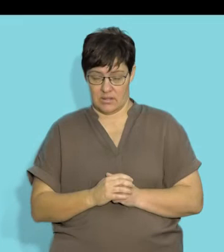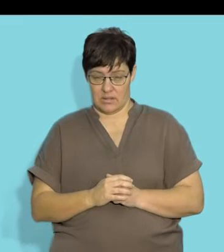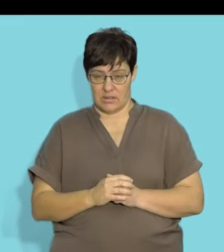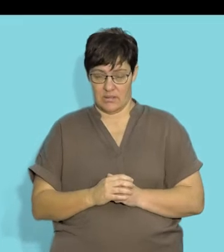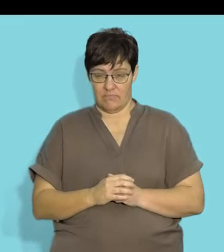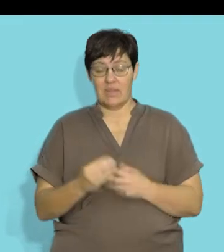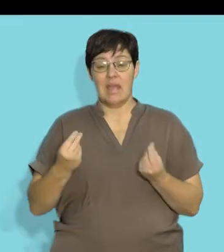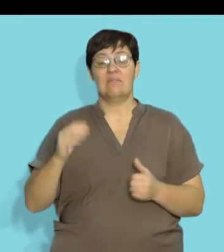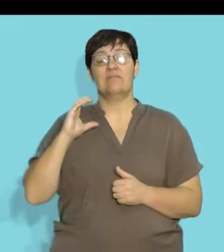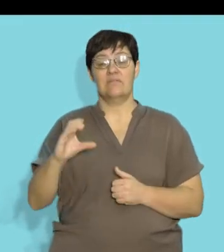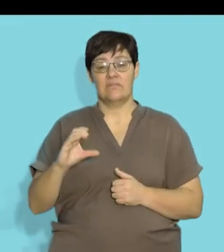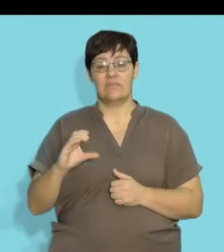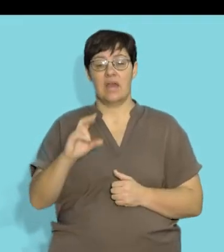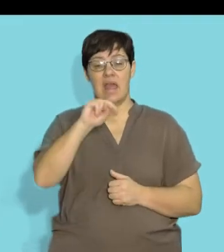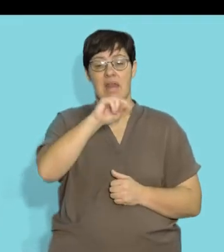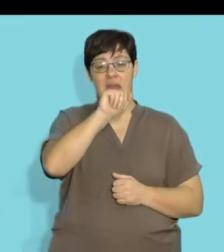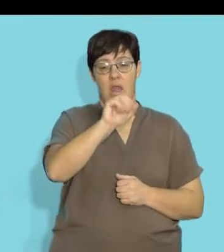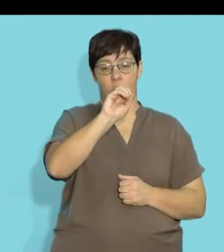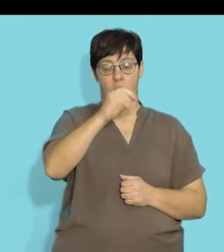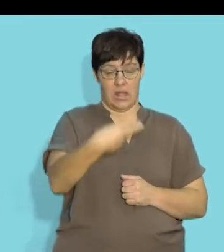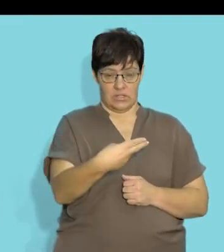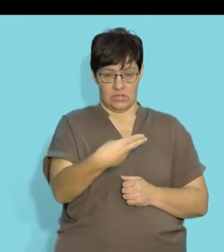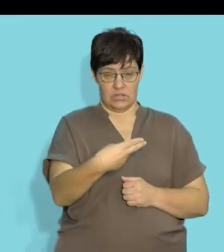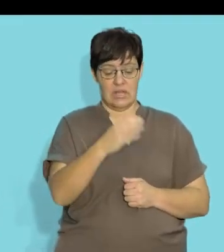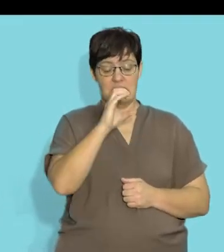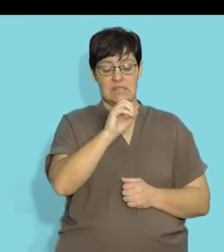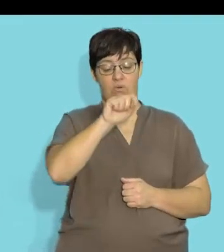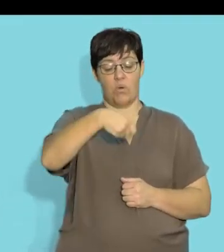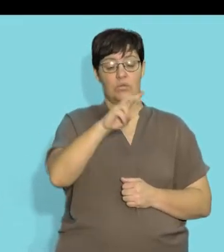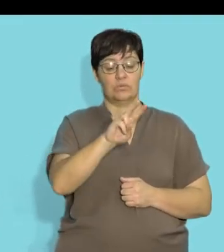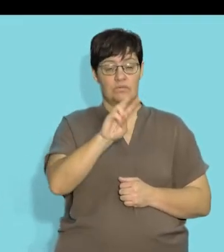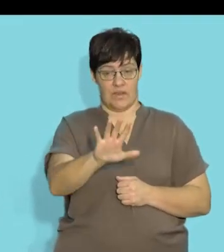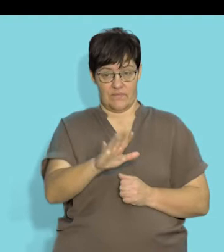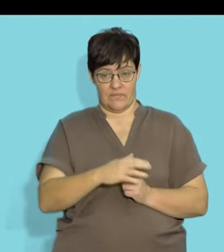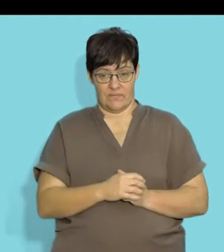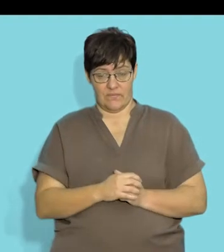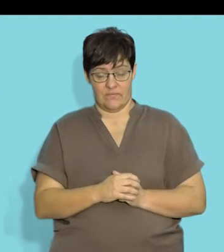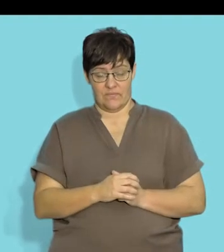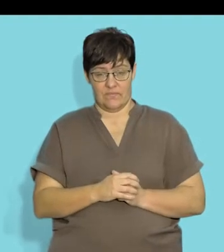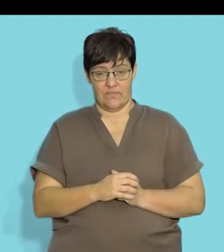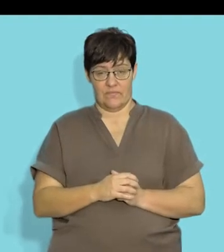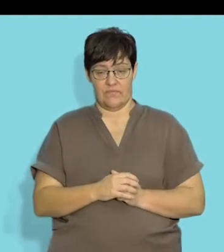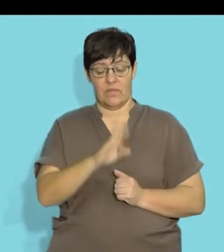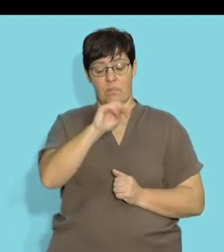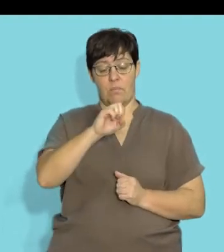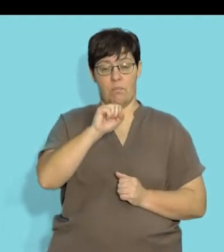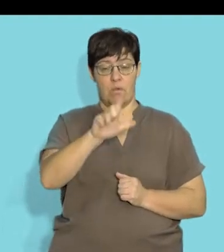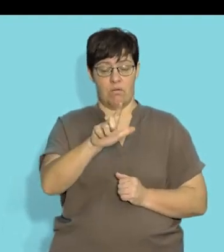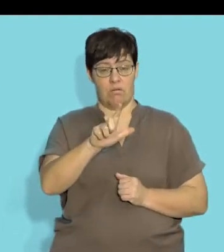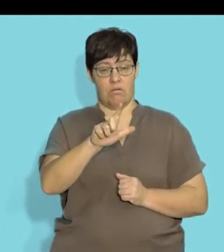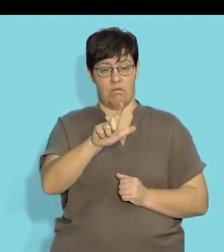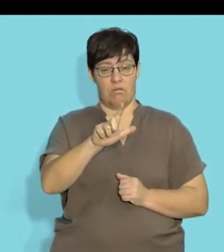1:1:1. So if the concentration of sodium hydroxide is actually 0.25,